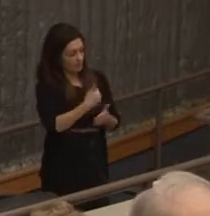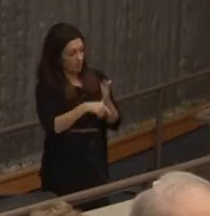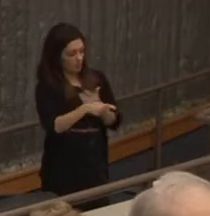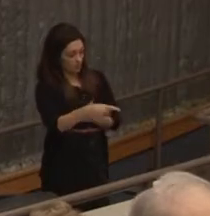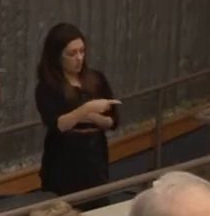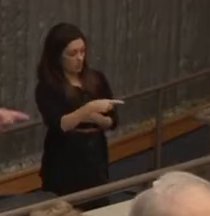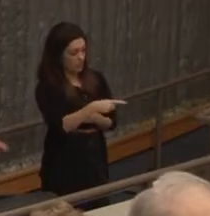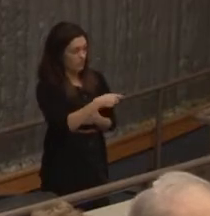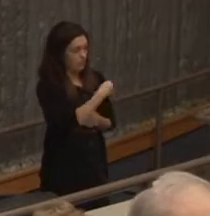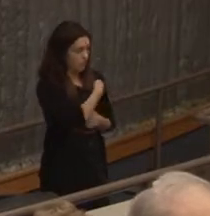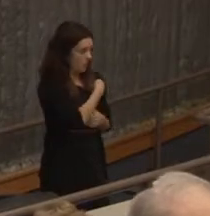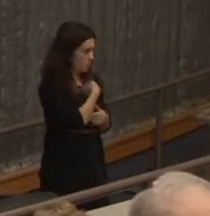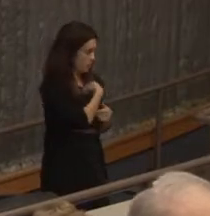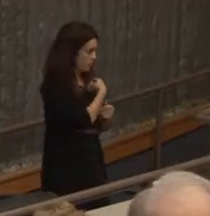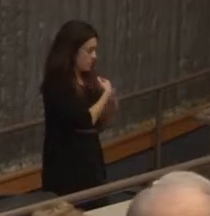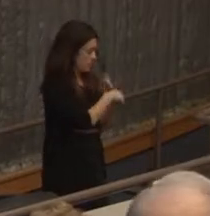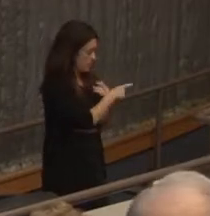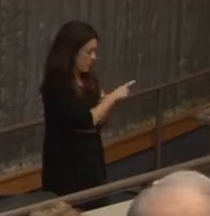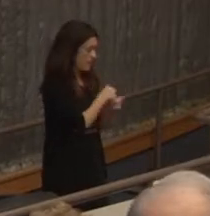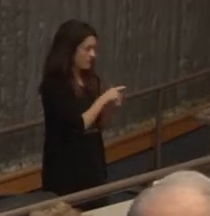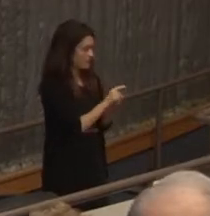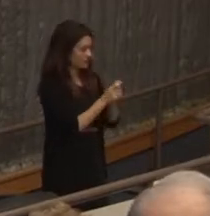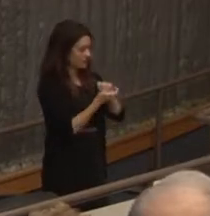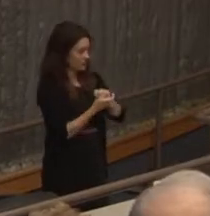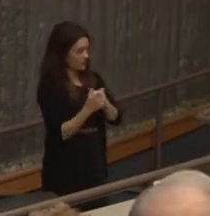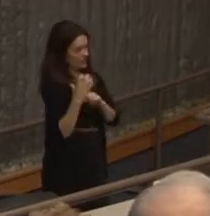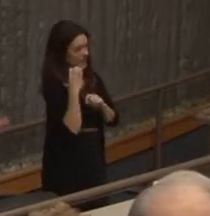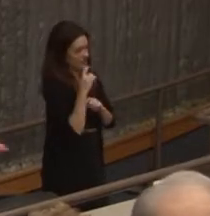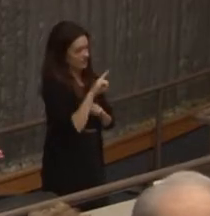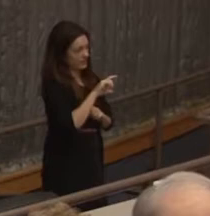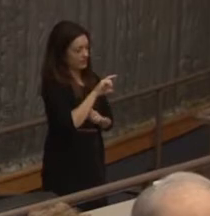Later on became the capital of Lithuania. And